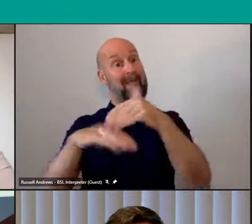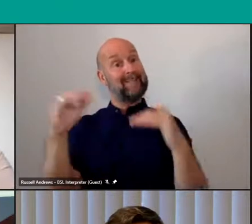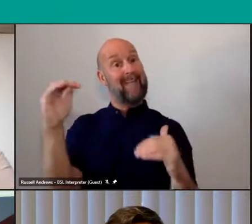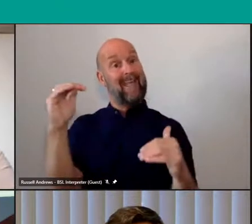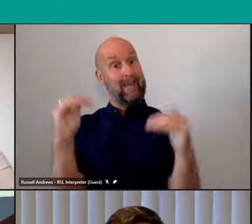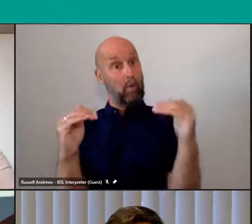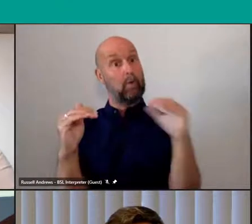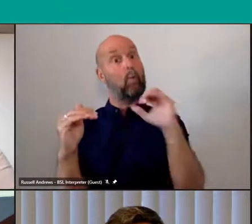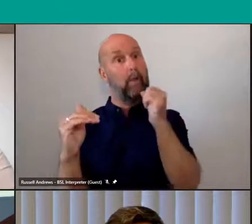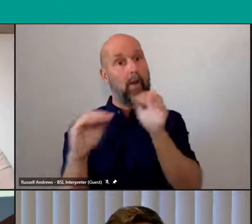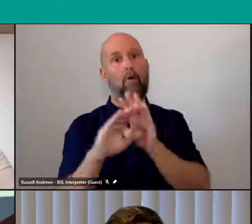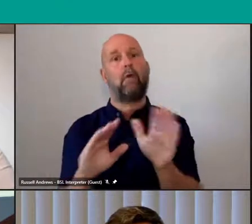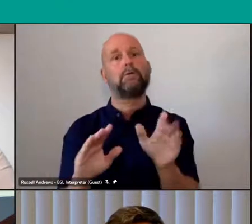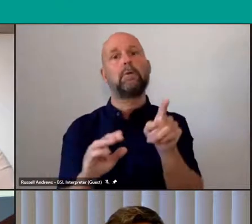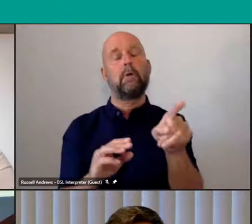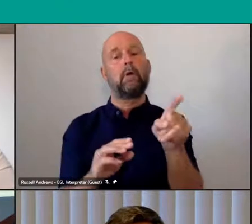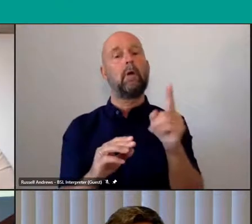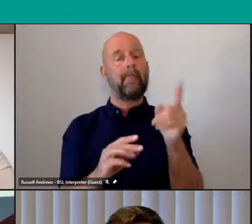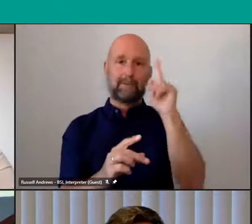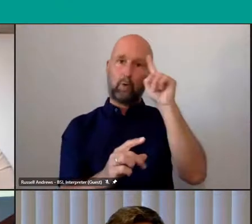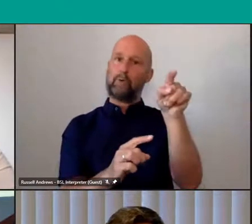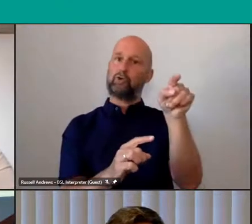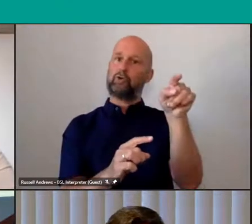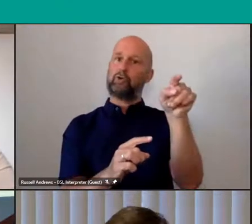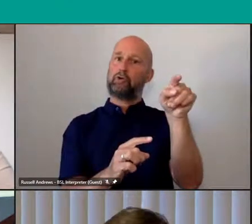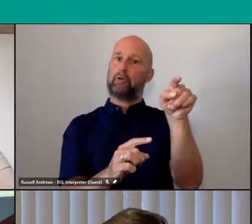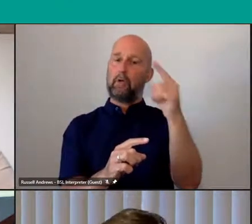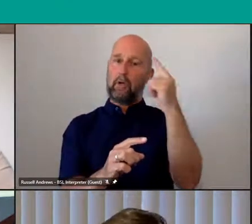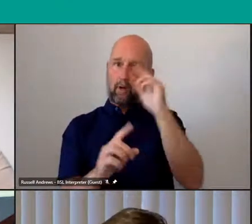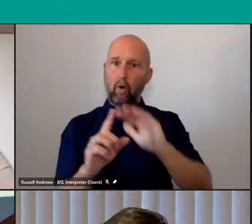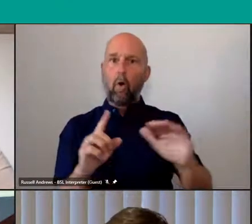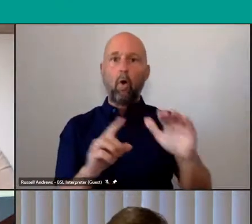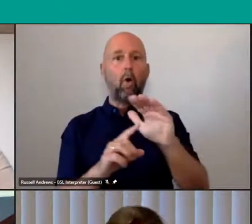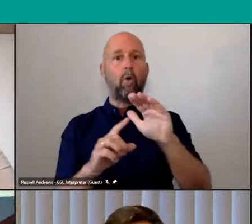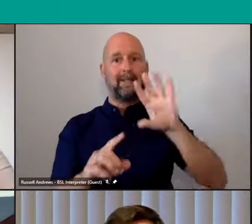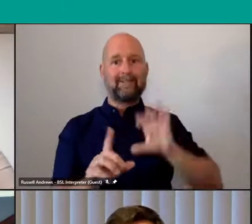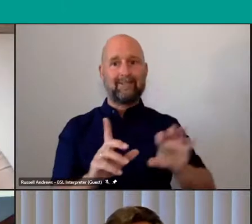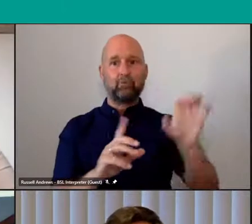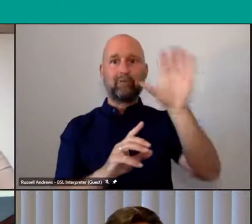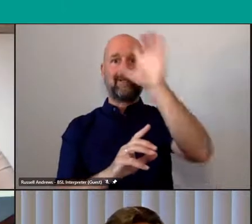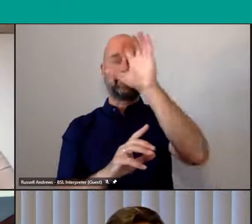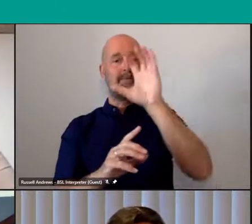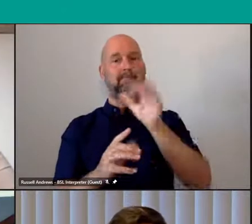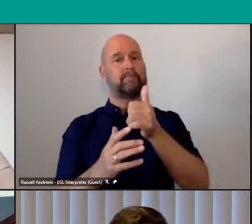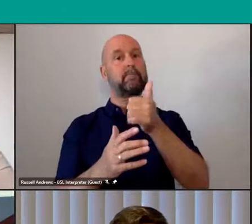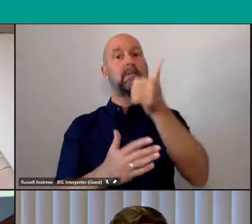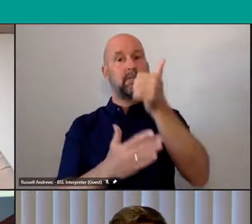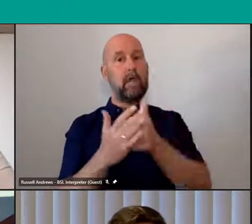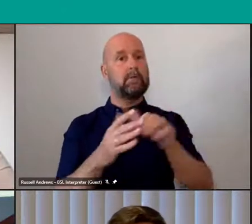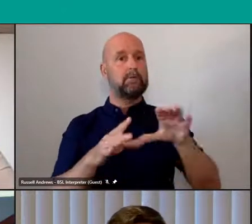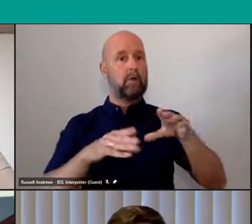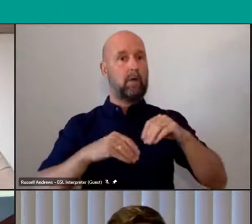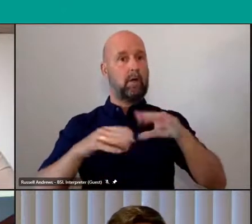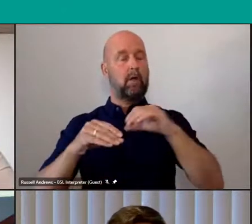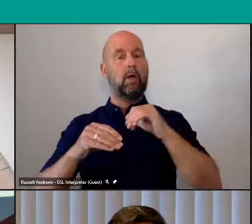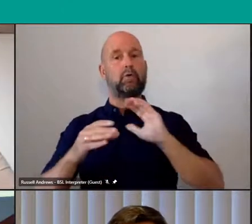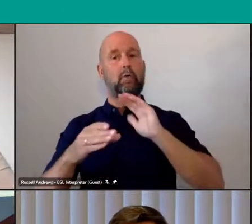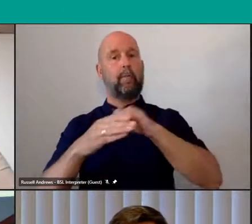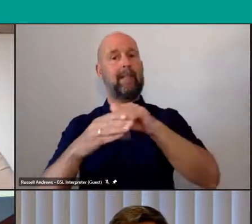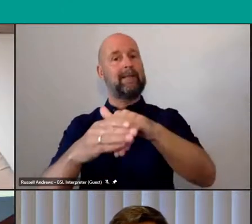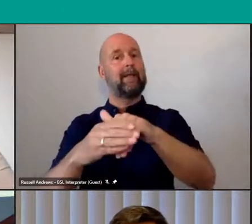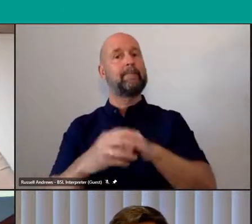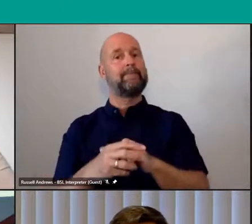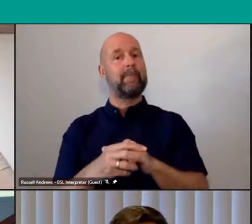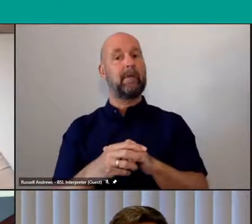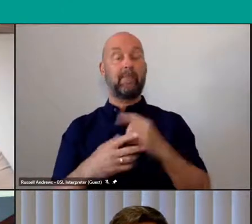that that is something that all of our districts are starting to work with and build in. That is